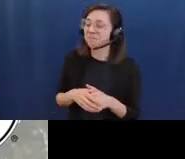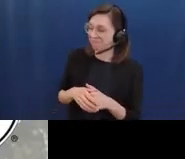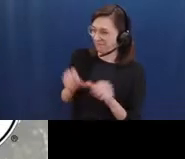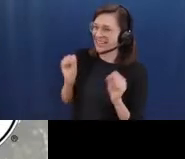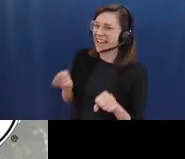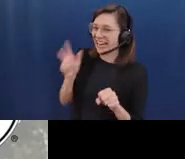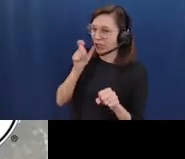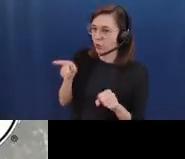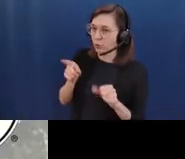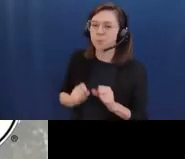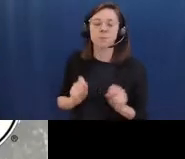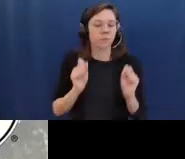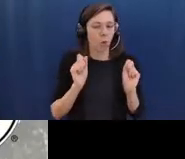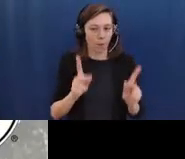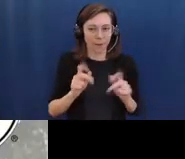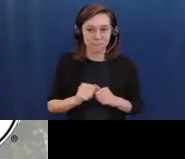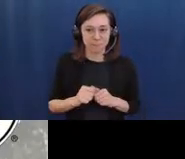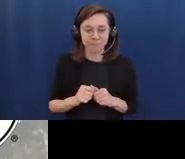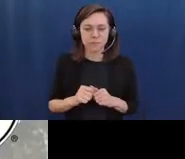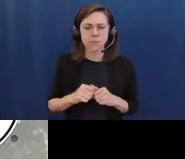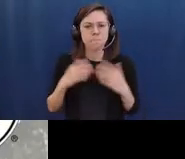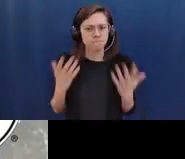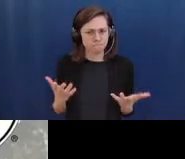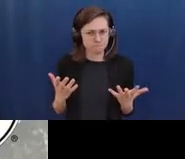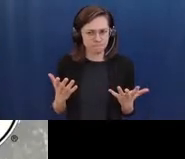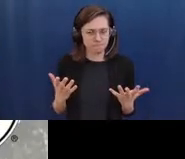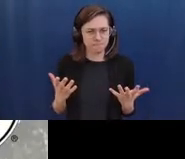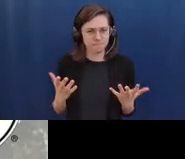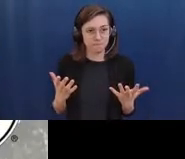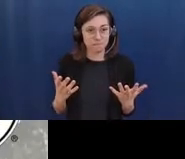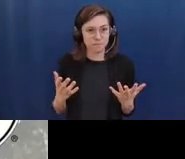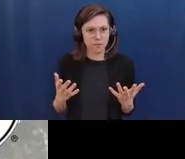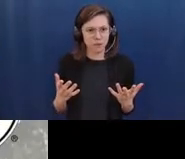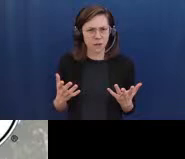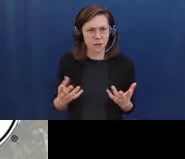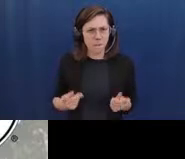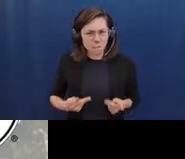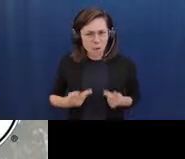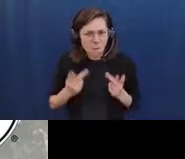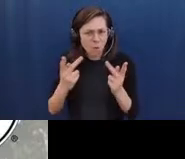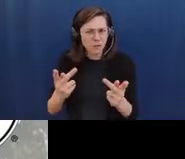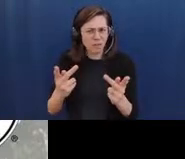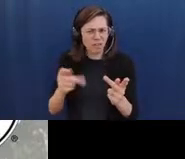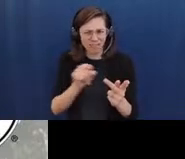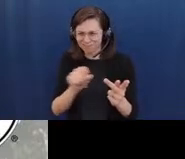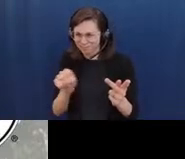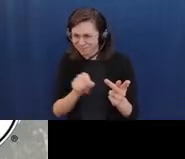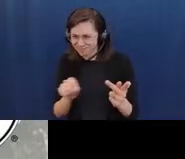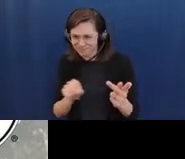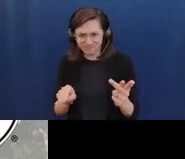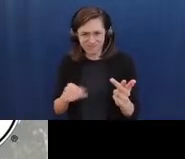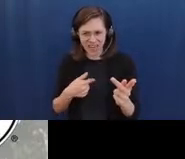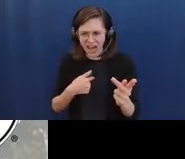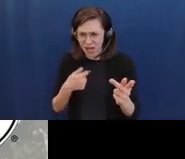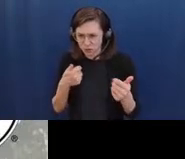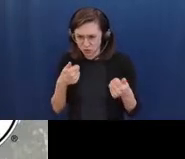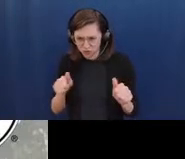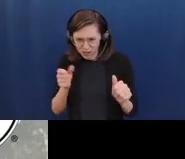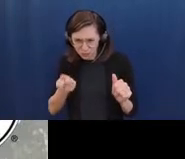Okay. What is this proposal that I was trying to understand some of the reading in it